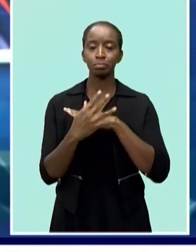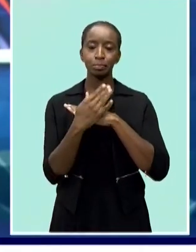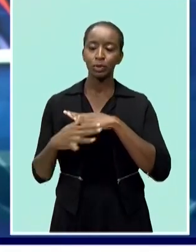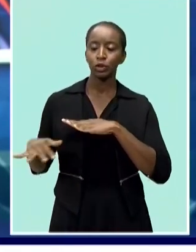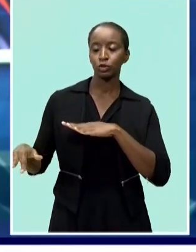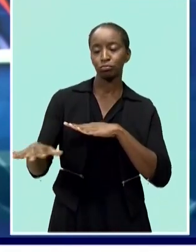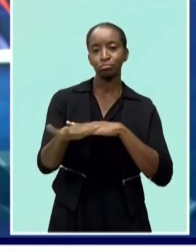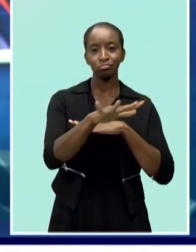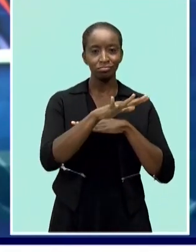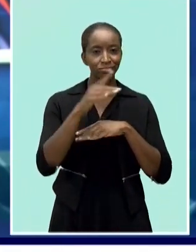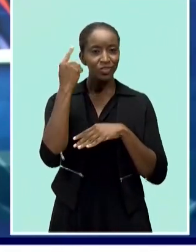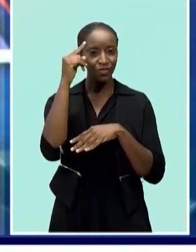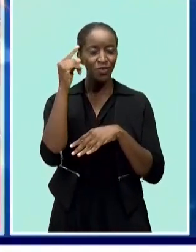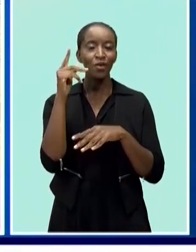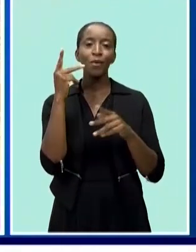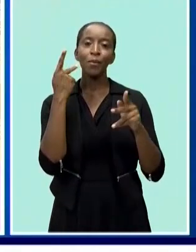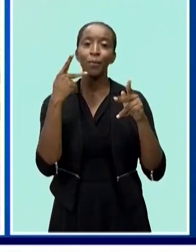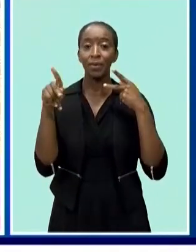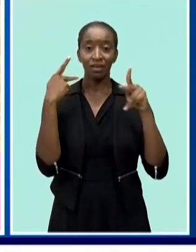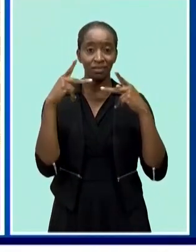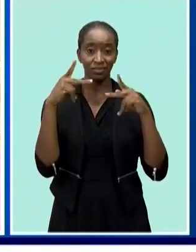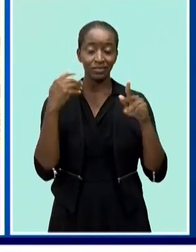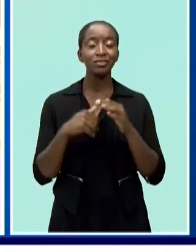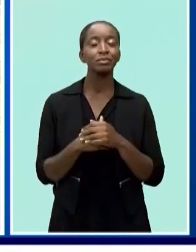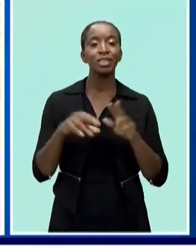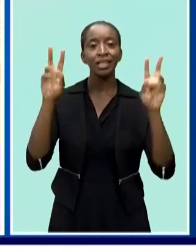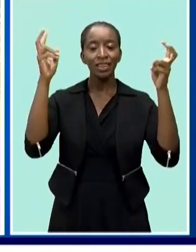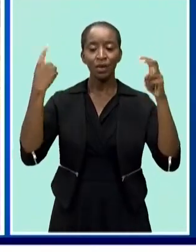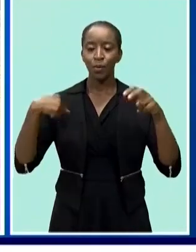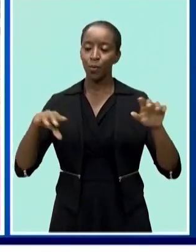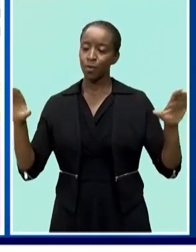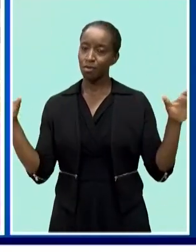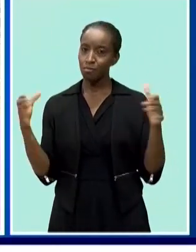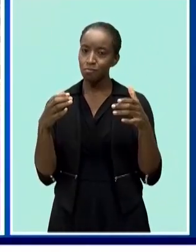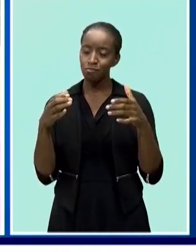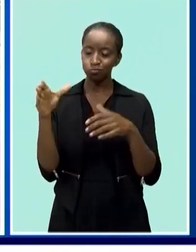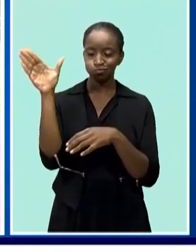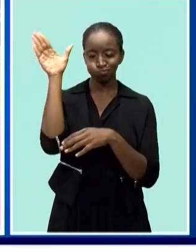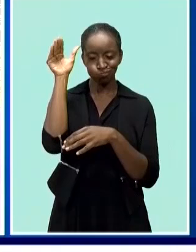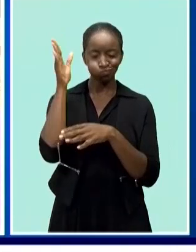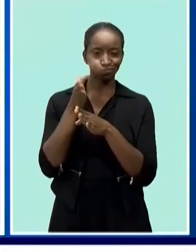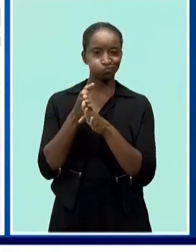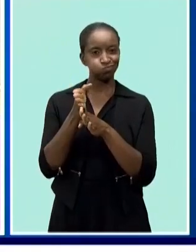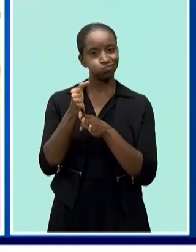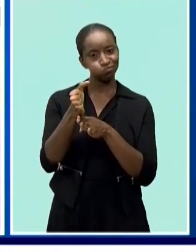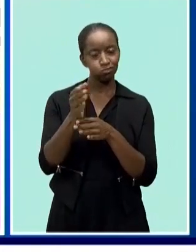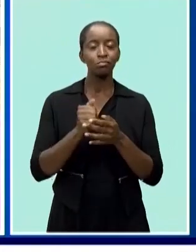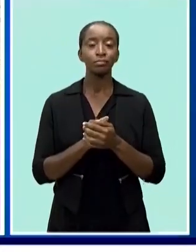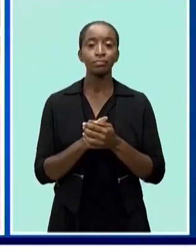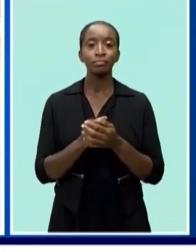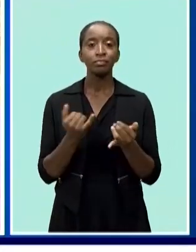Day picnic. It's being held under the theme, We Gathering, Stay the Course at Barclays Park. Earlier today, several